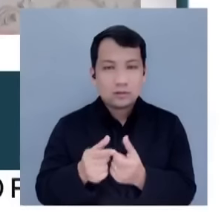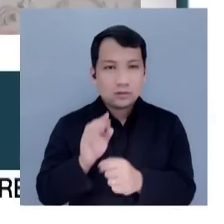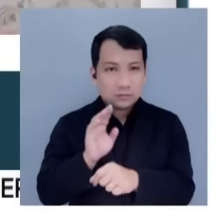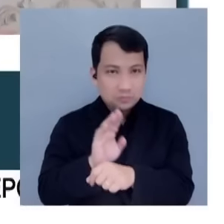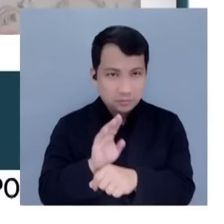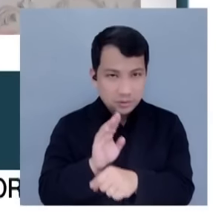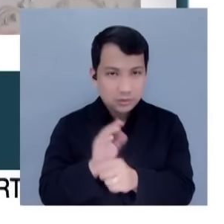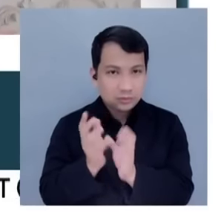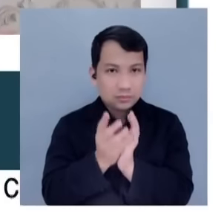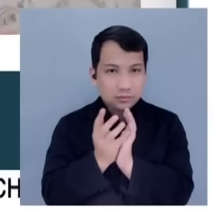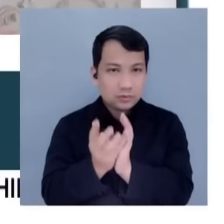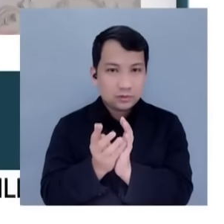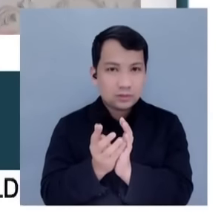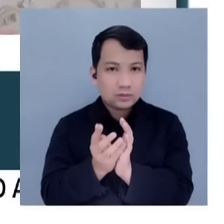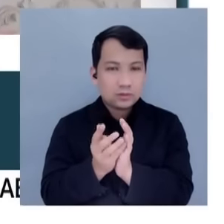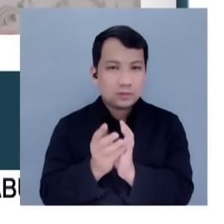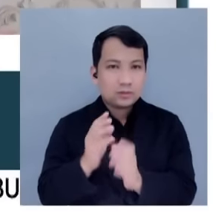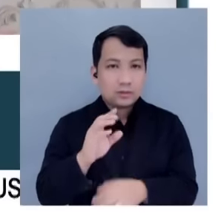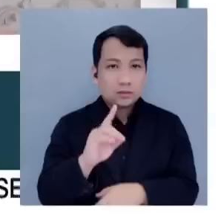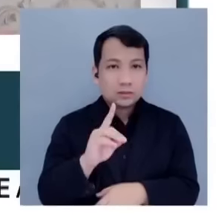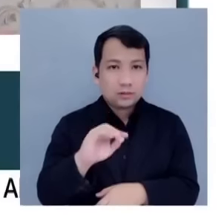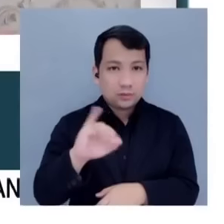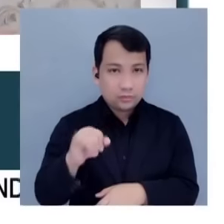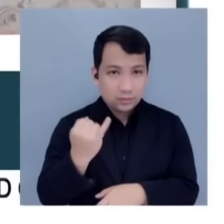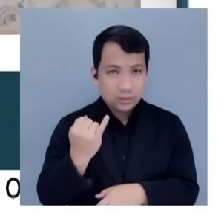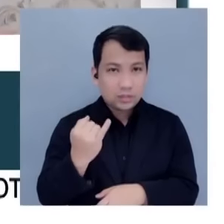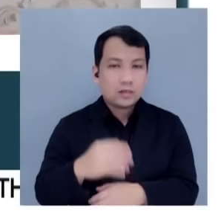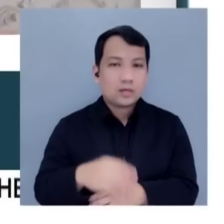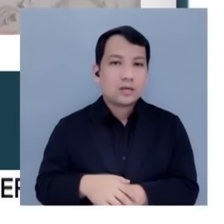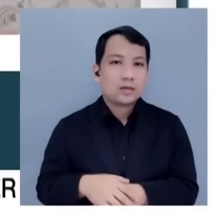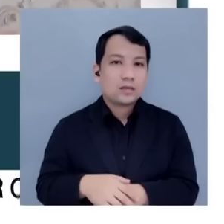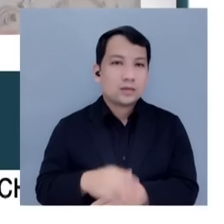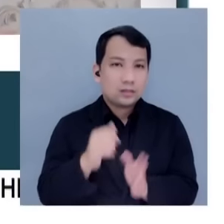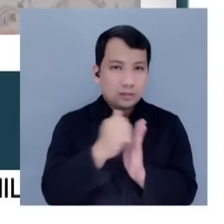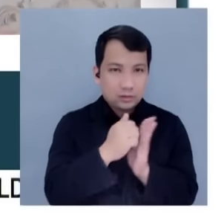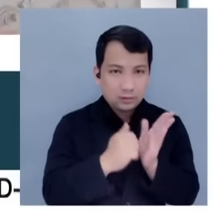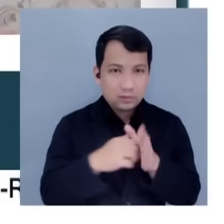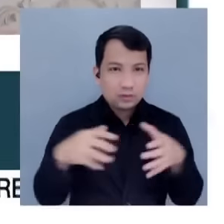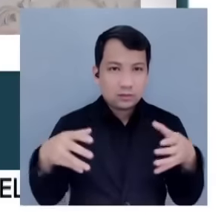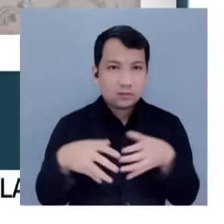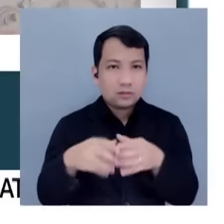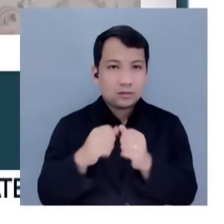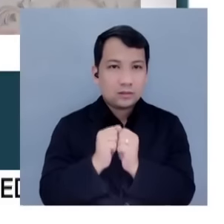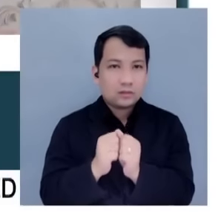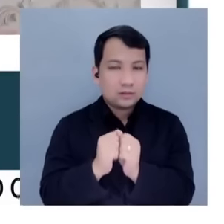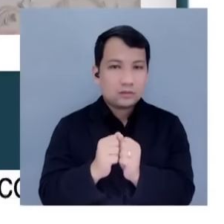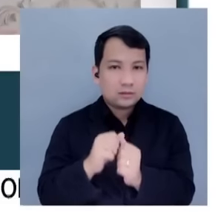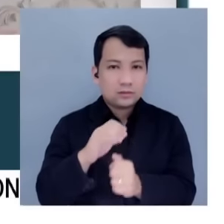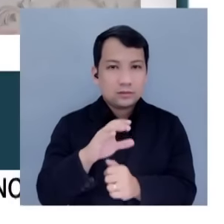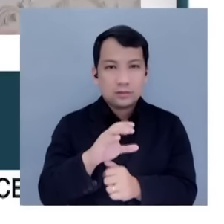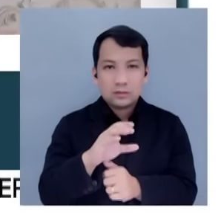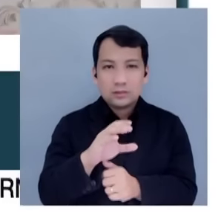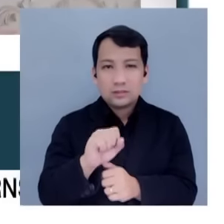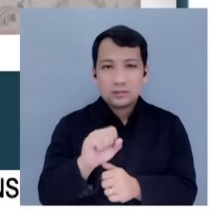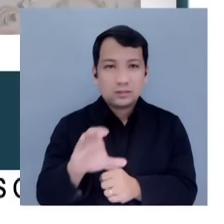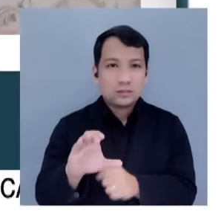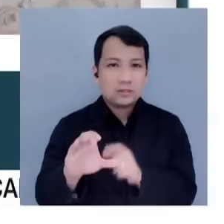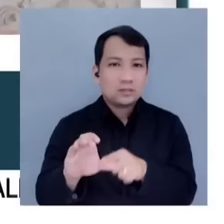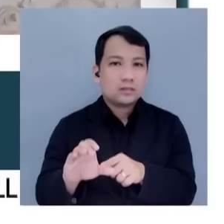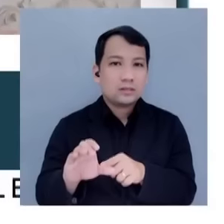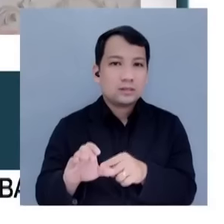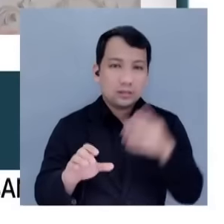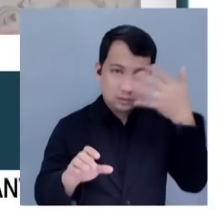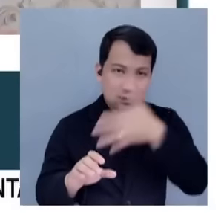community, of course, the Department of Justice, the academe come together with civil society and citizens